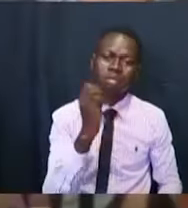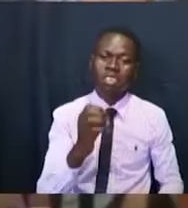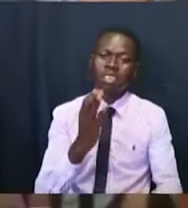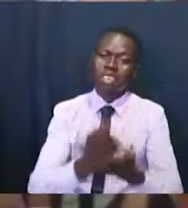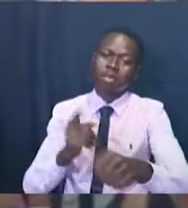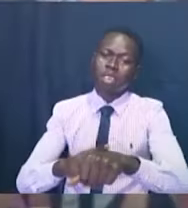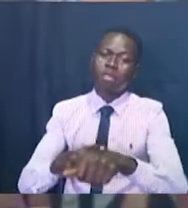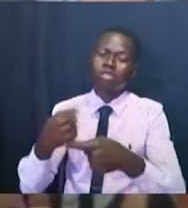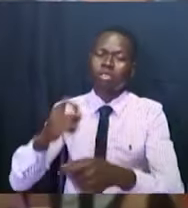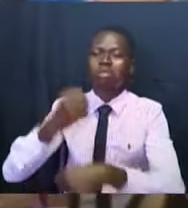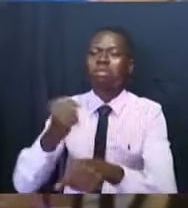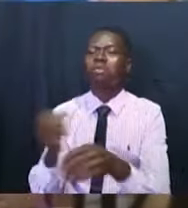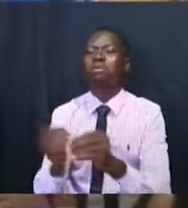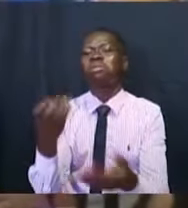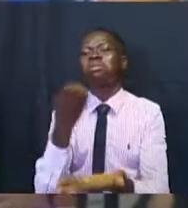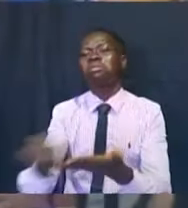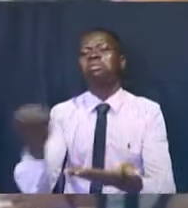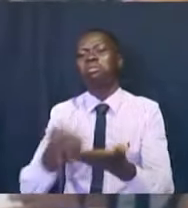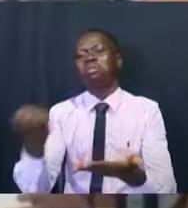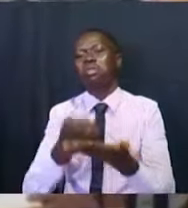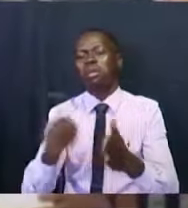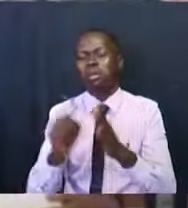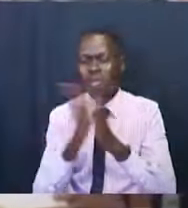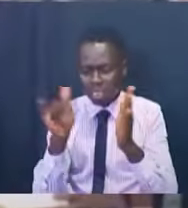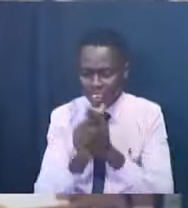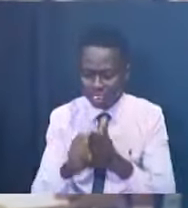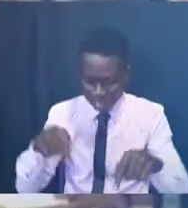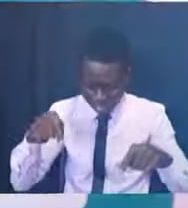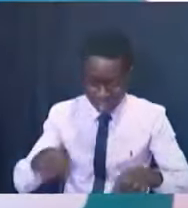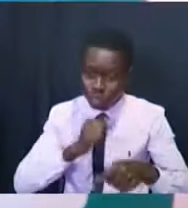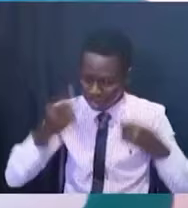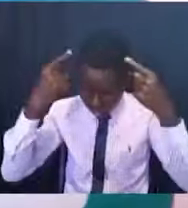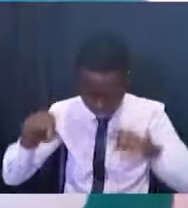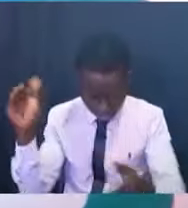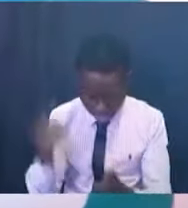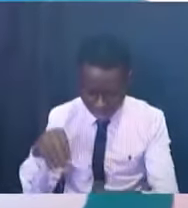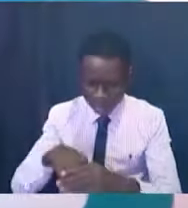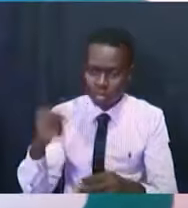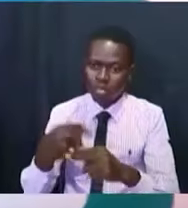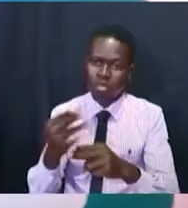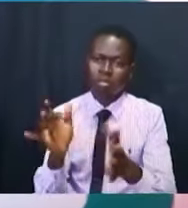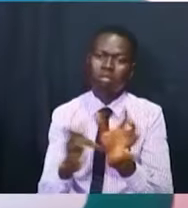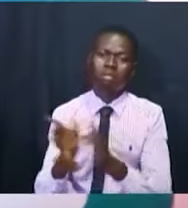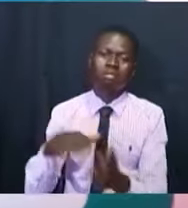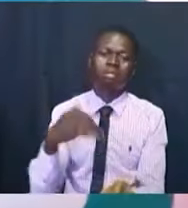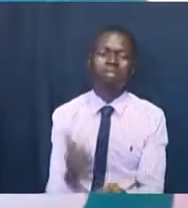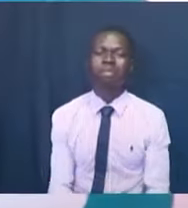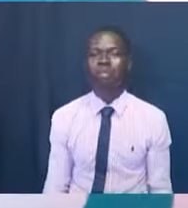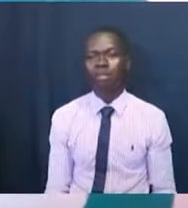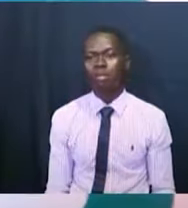many kinds of excuses. But I pray that it doesn't happen to us this time. In the name of Jesus. See, the